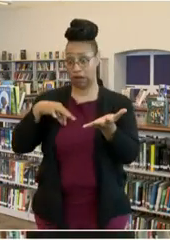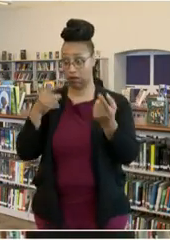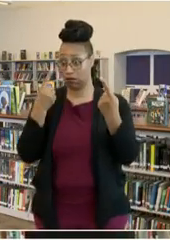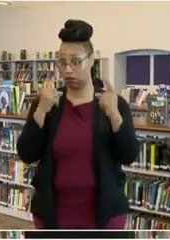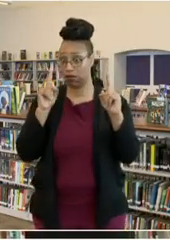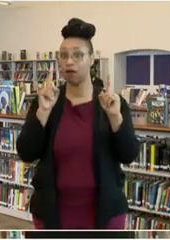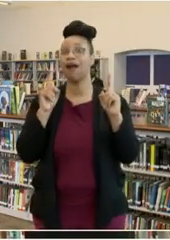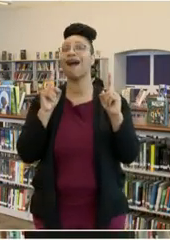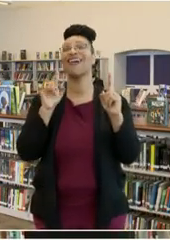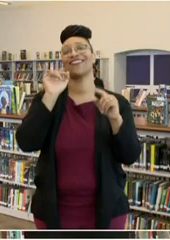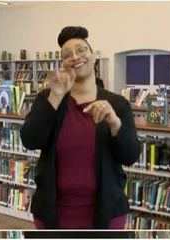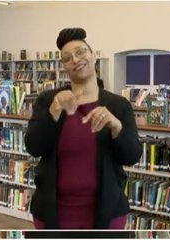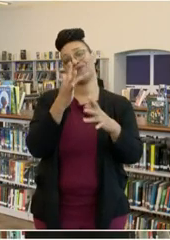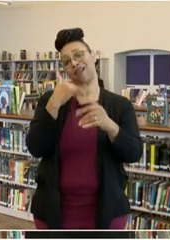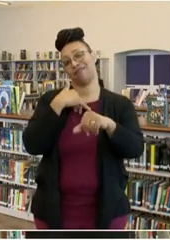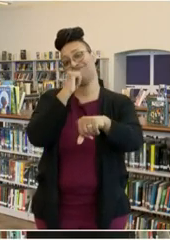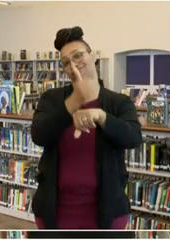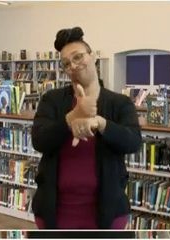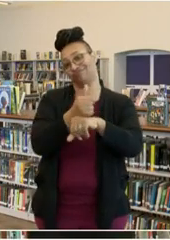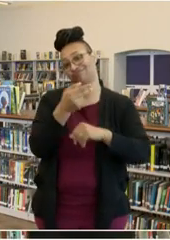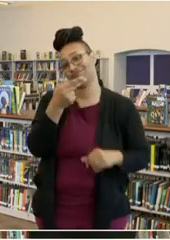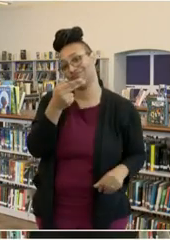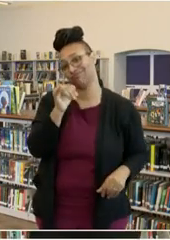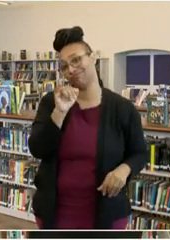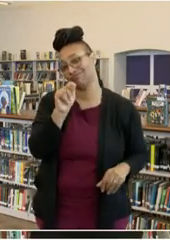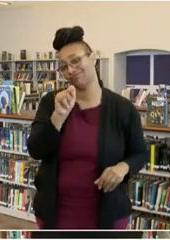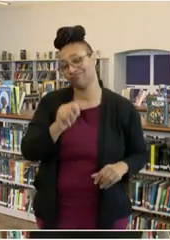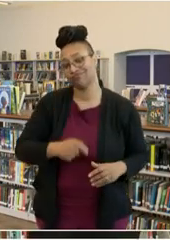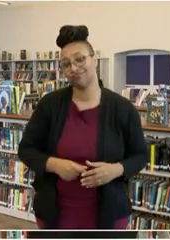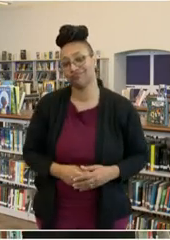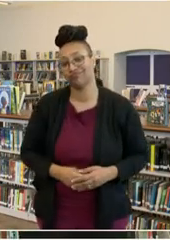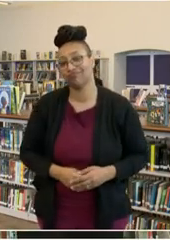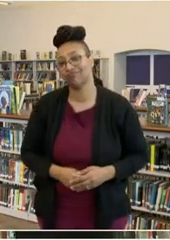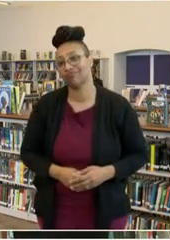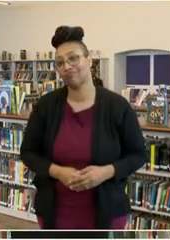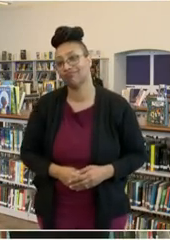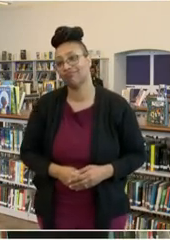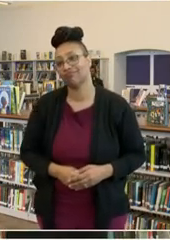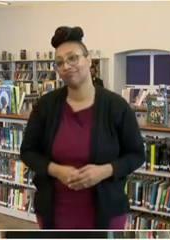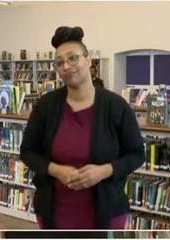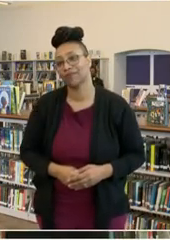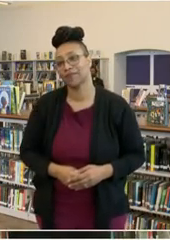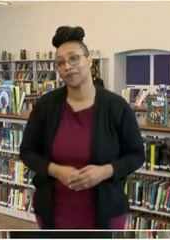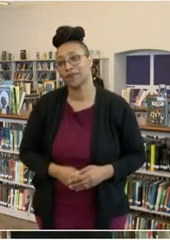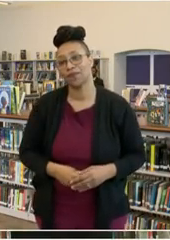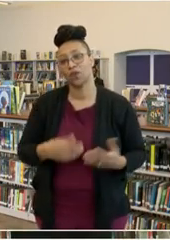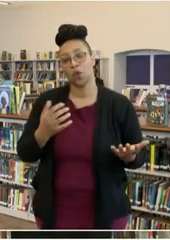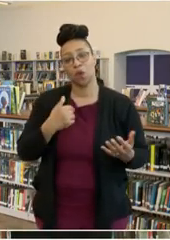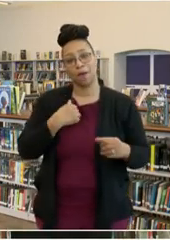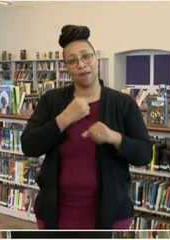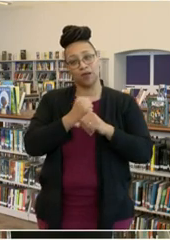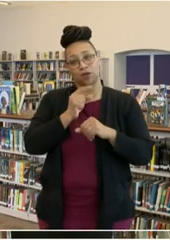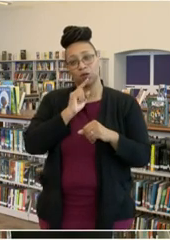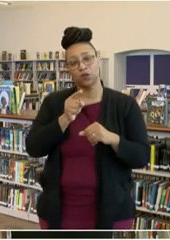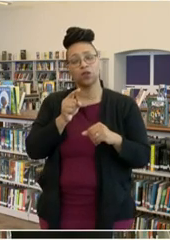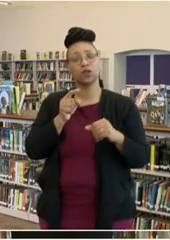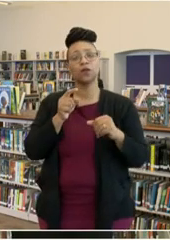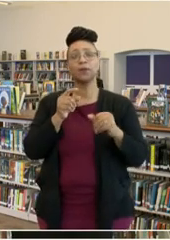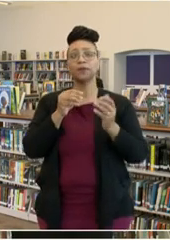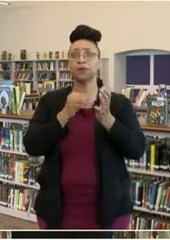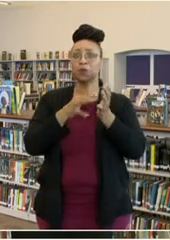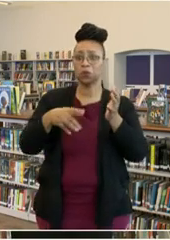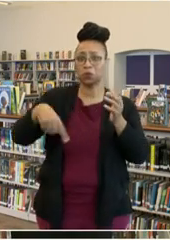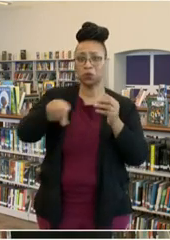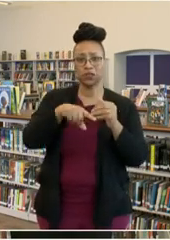support and enrichment activities. And we will keep at this, ensuring that our students are on track. We want all of our students to